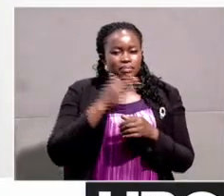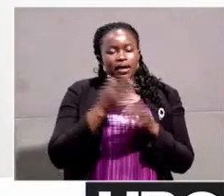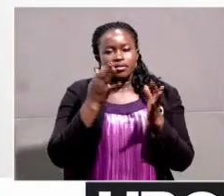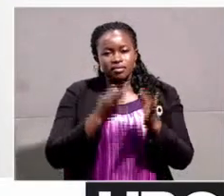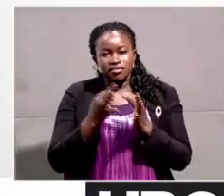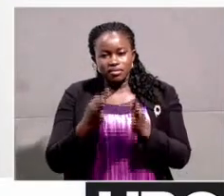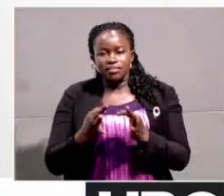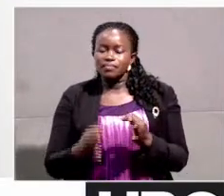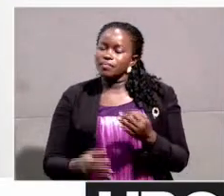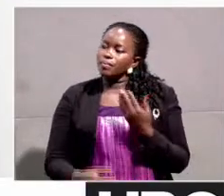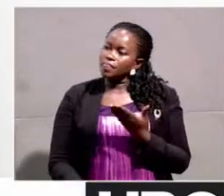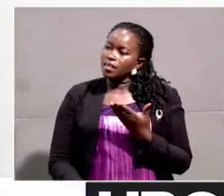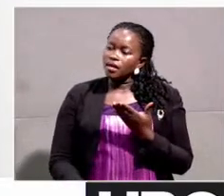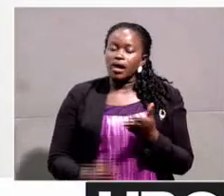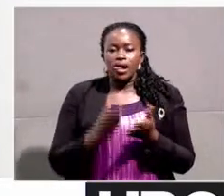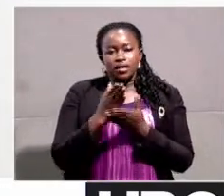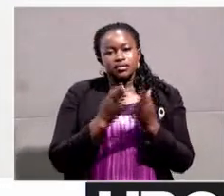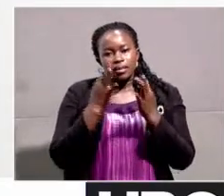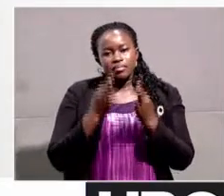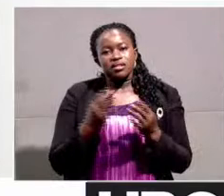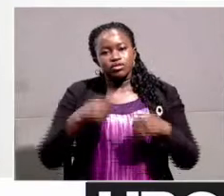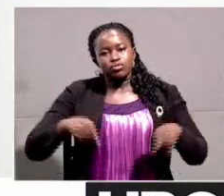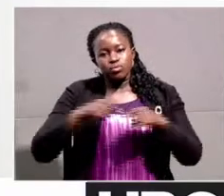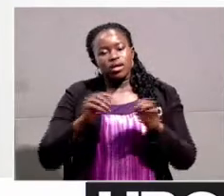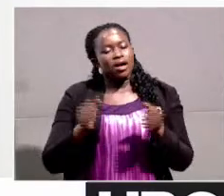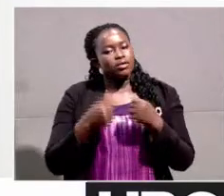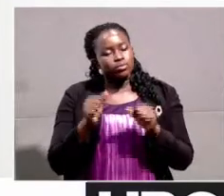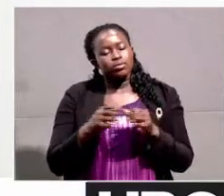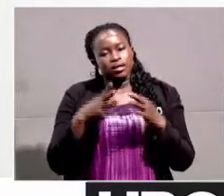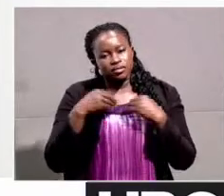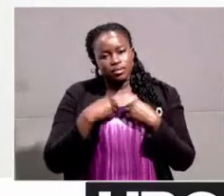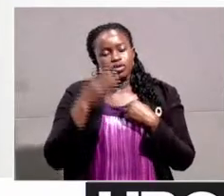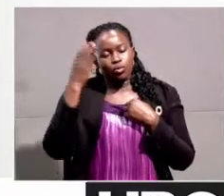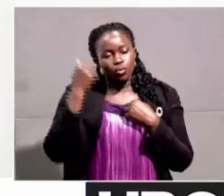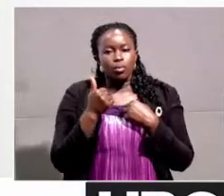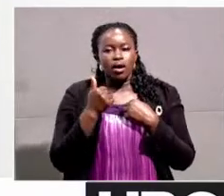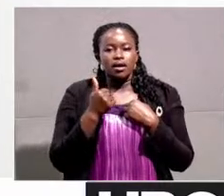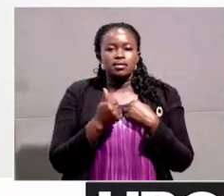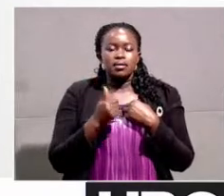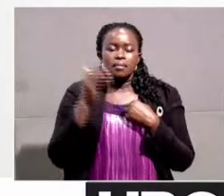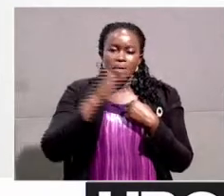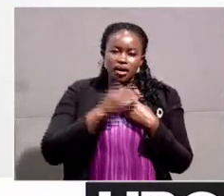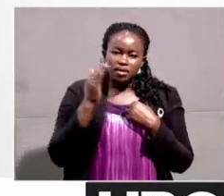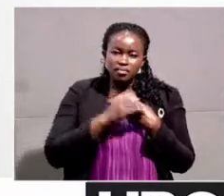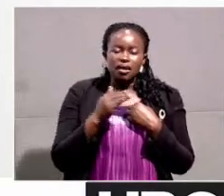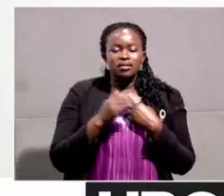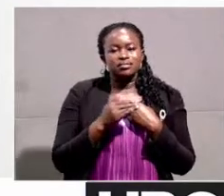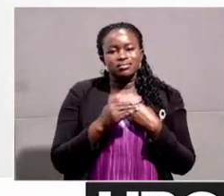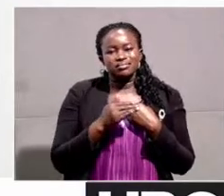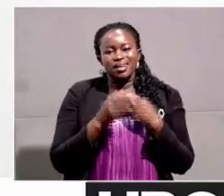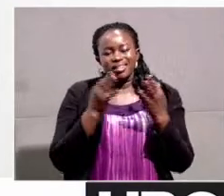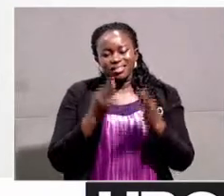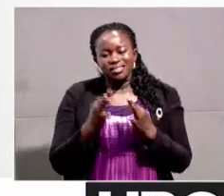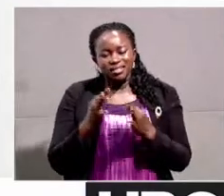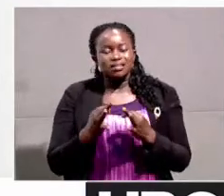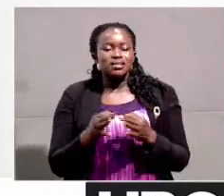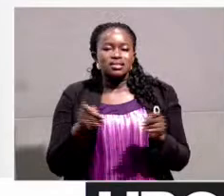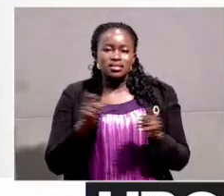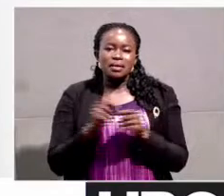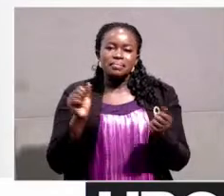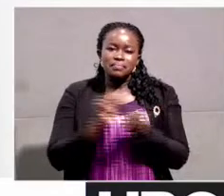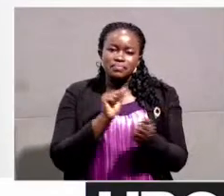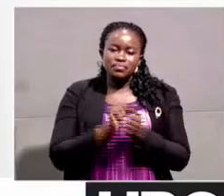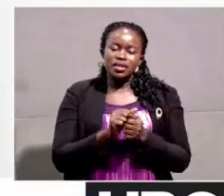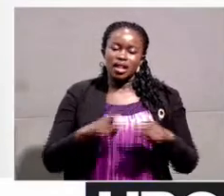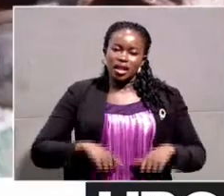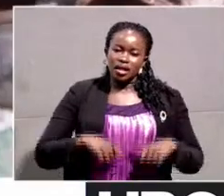and it is something we cannot tolerate because illicit drugs are harmful to individuals, to families and